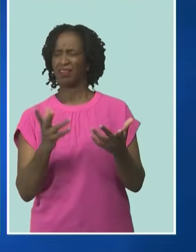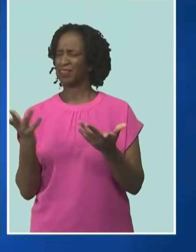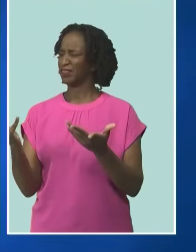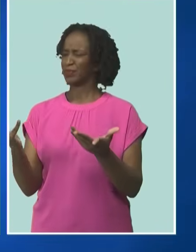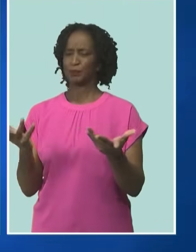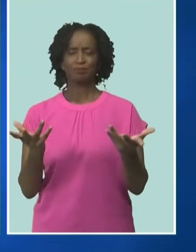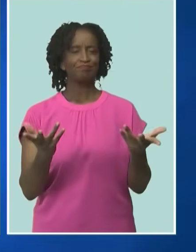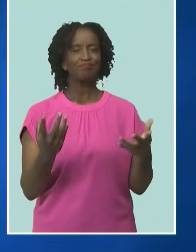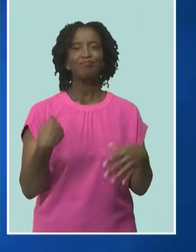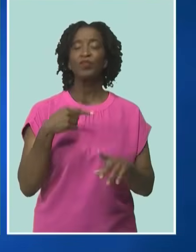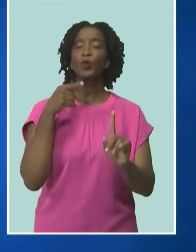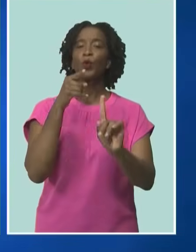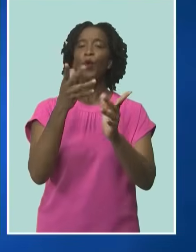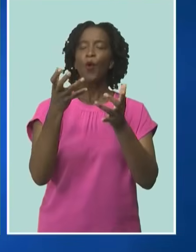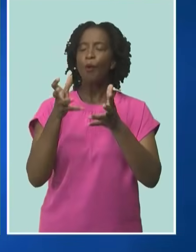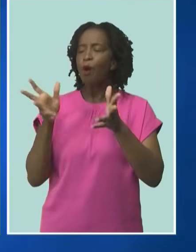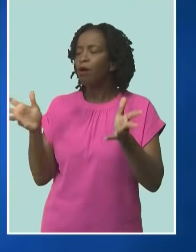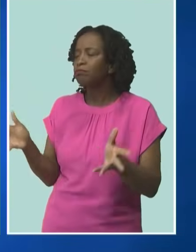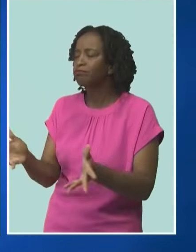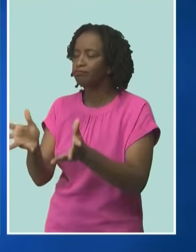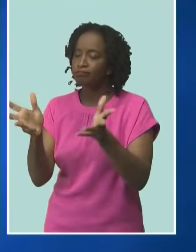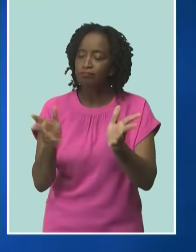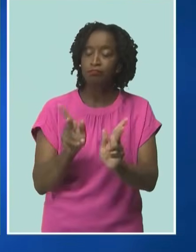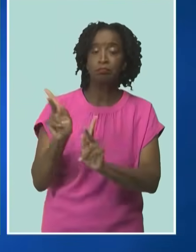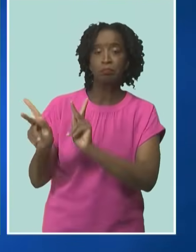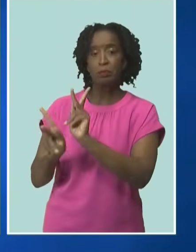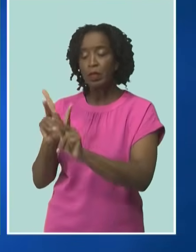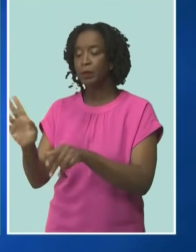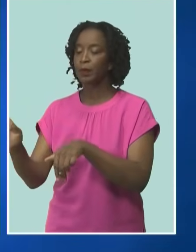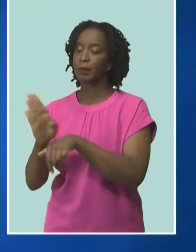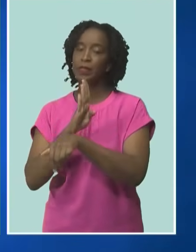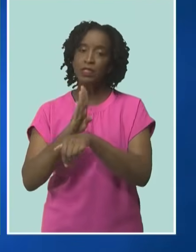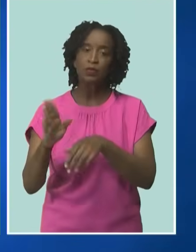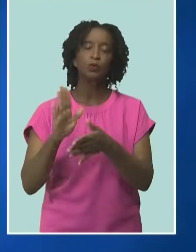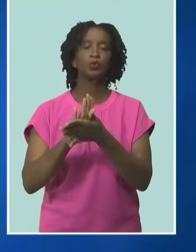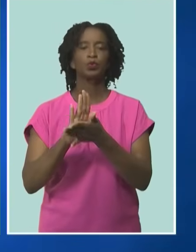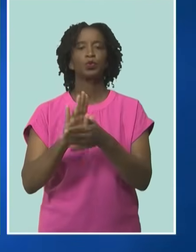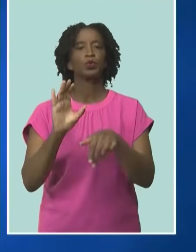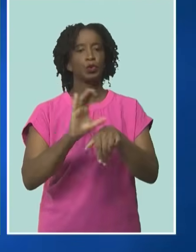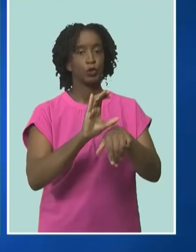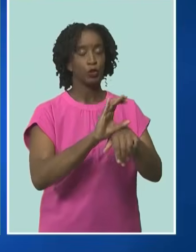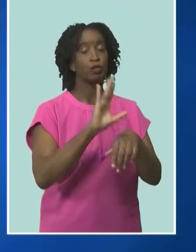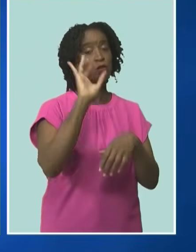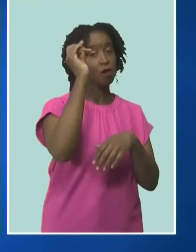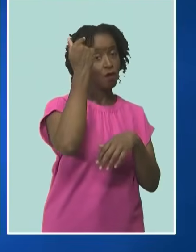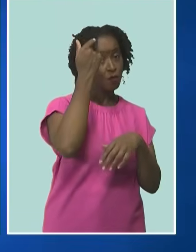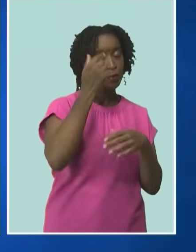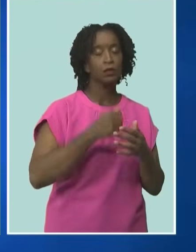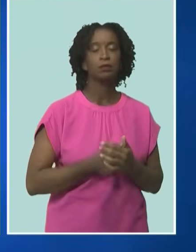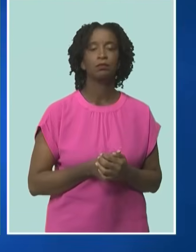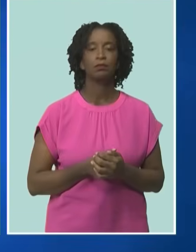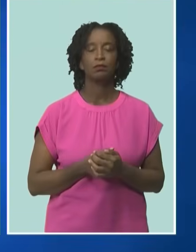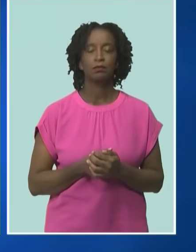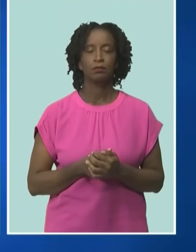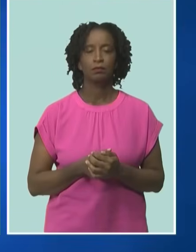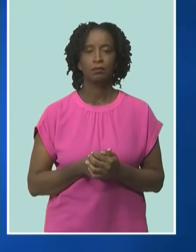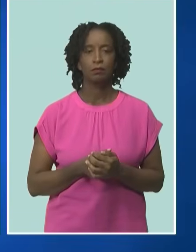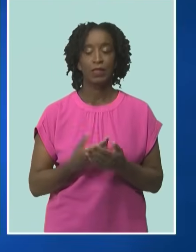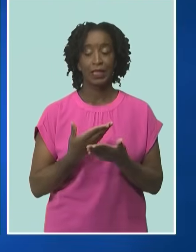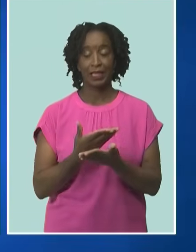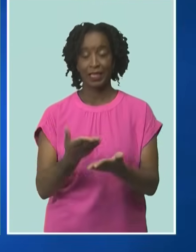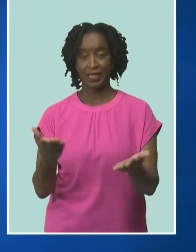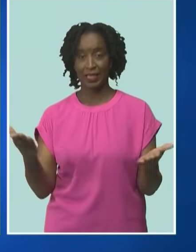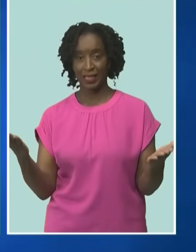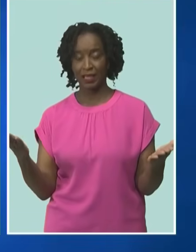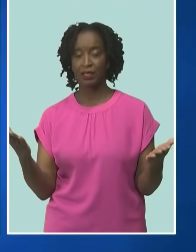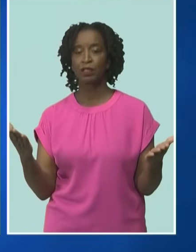individuals, businesses, schools, churches, and governments to embrace a shared